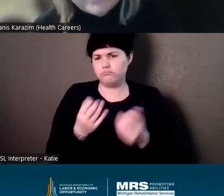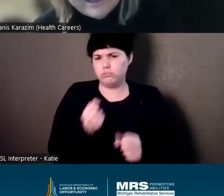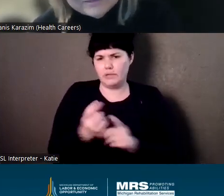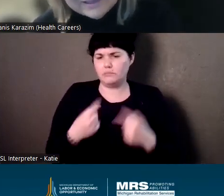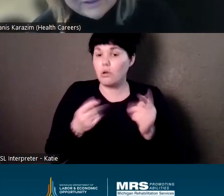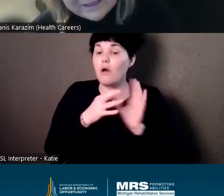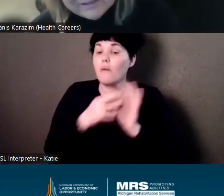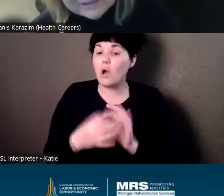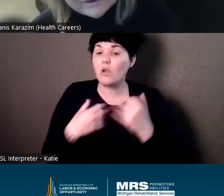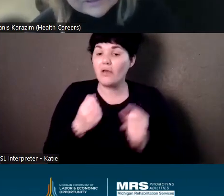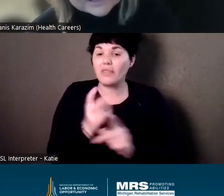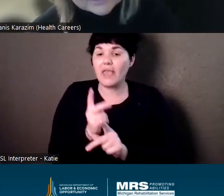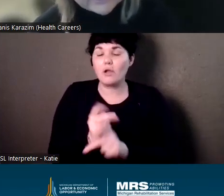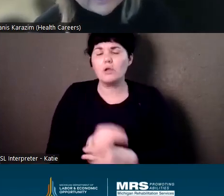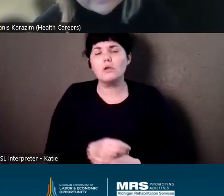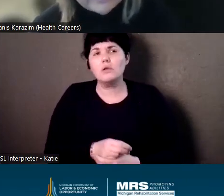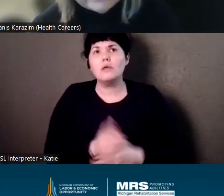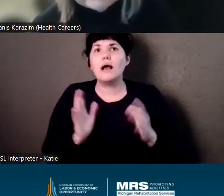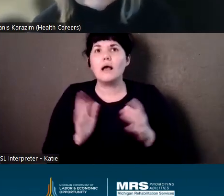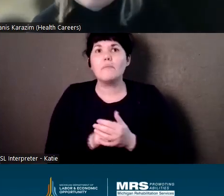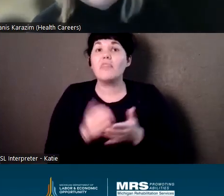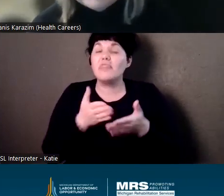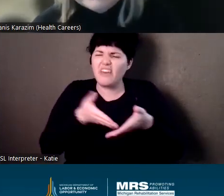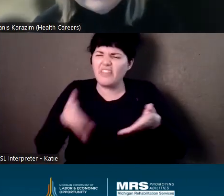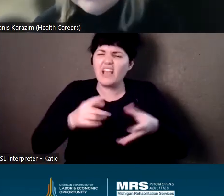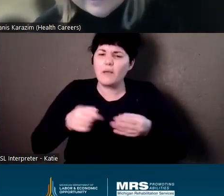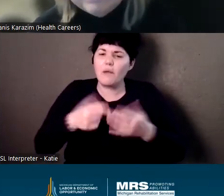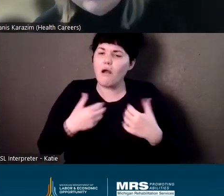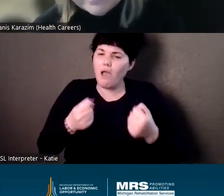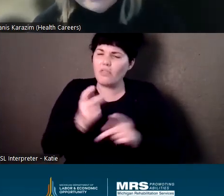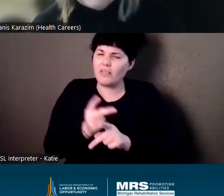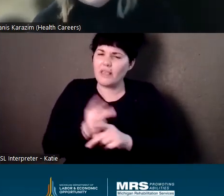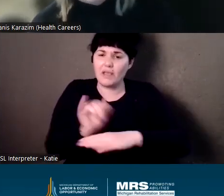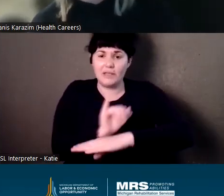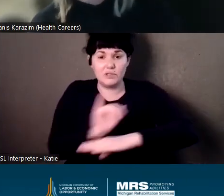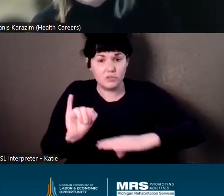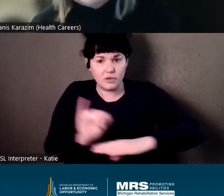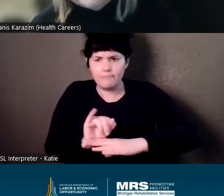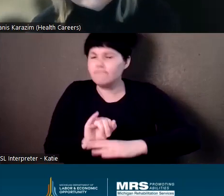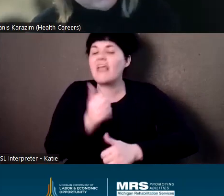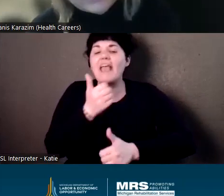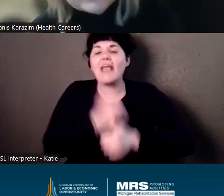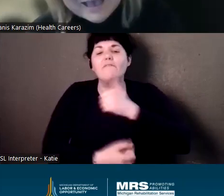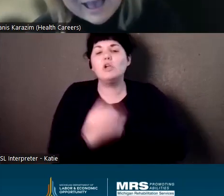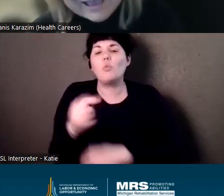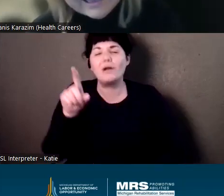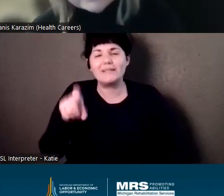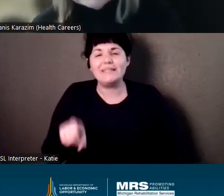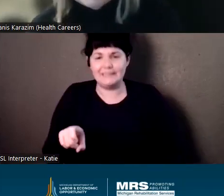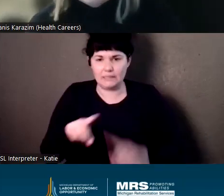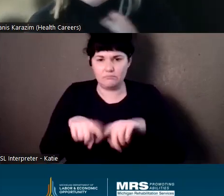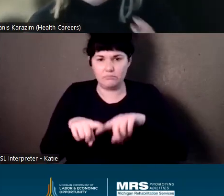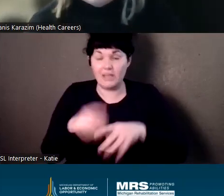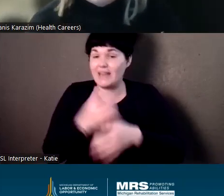thing about healthcare, the healthcare industry, is everybody needs it. And everybody needs it close by.